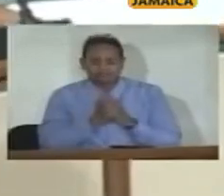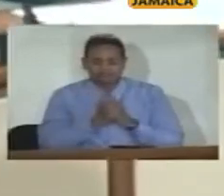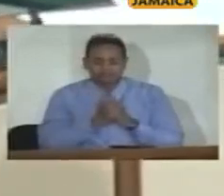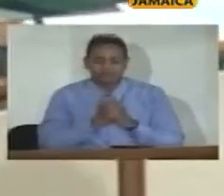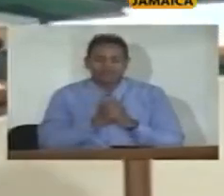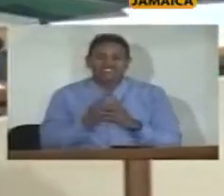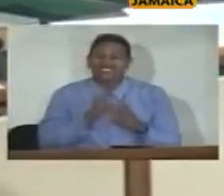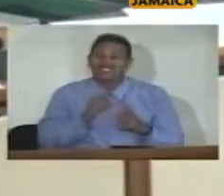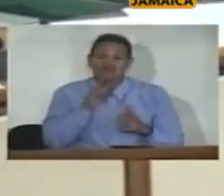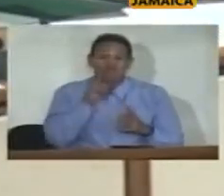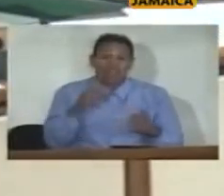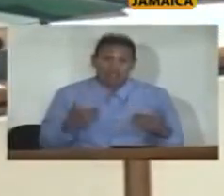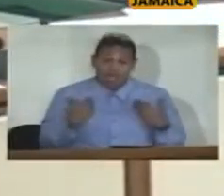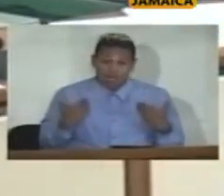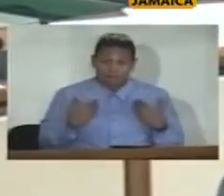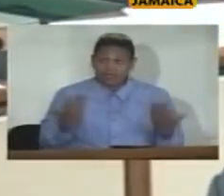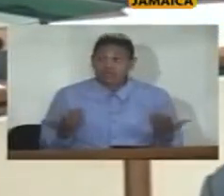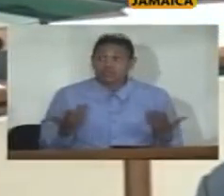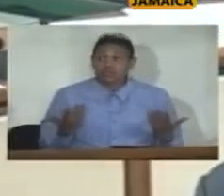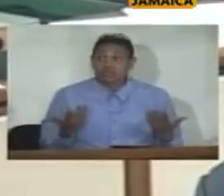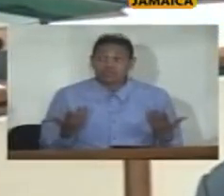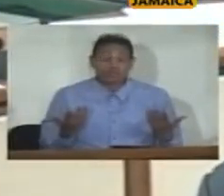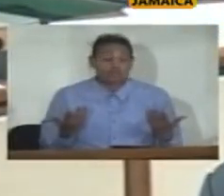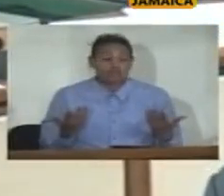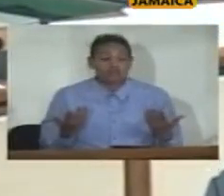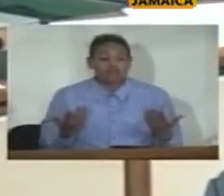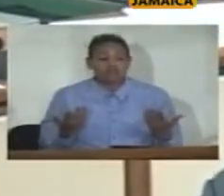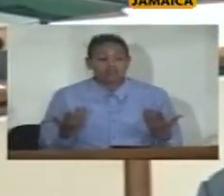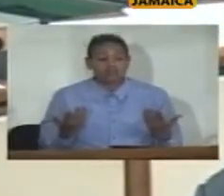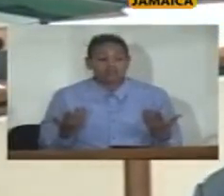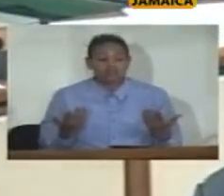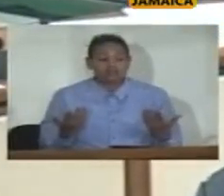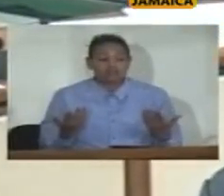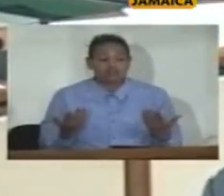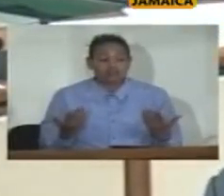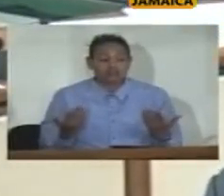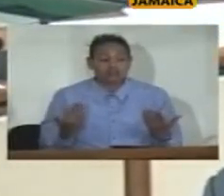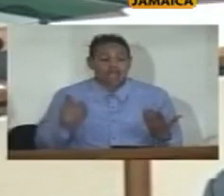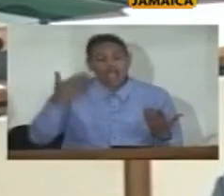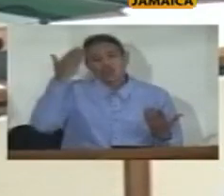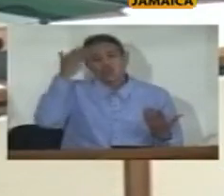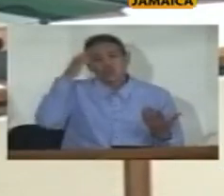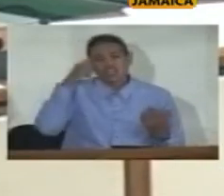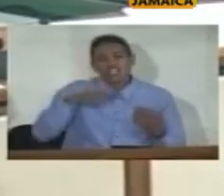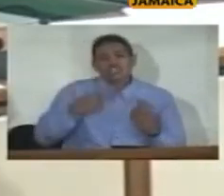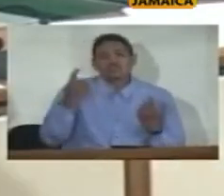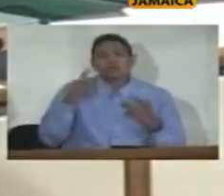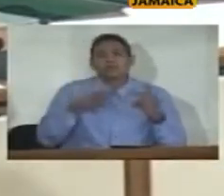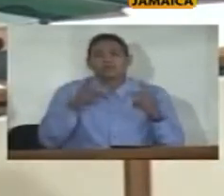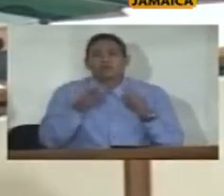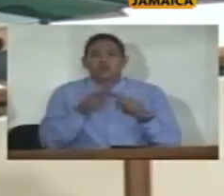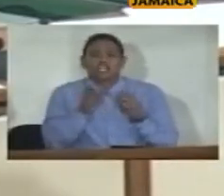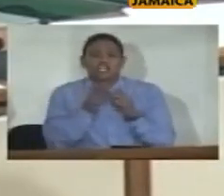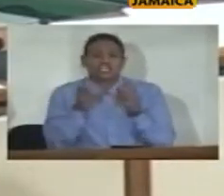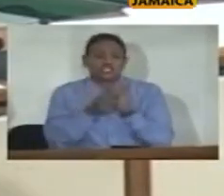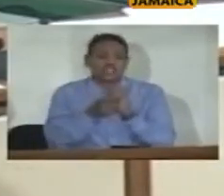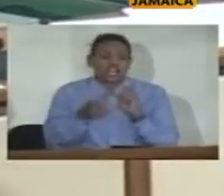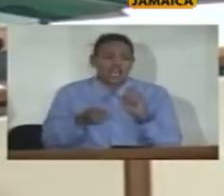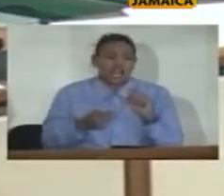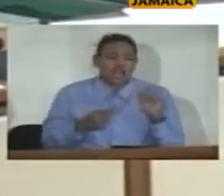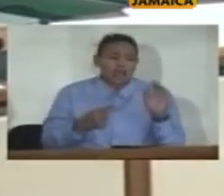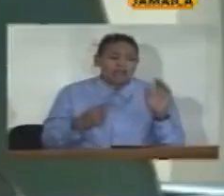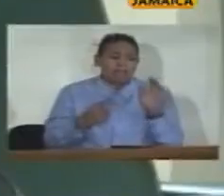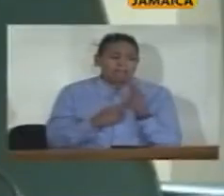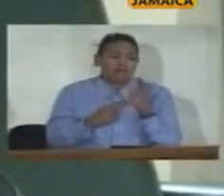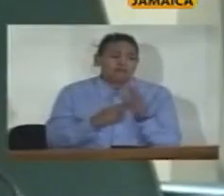I am very happy. I know there will be disagreements with people when you change a popular person in